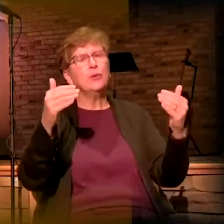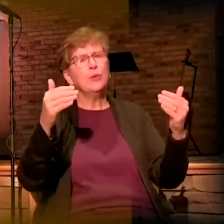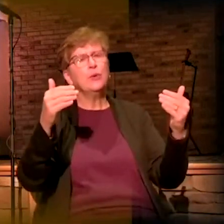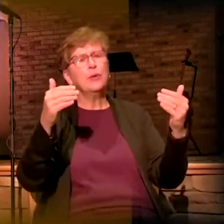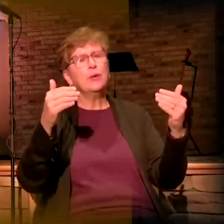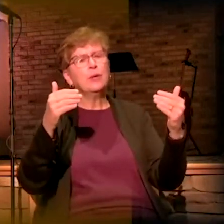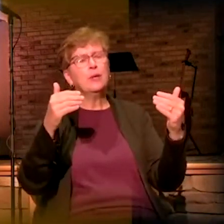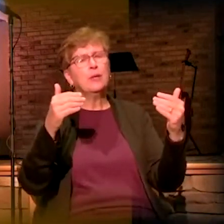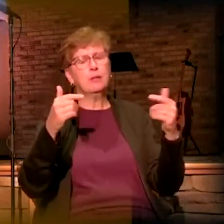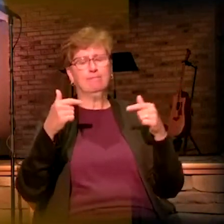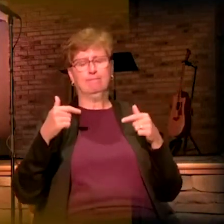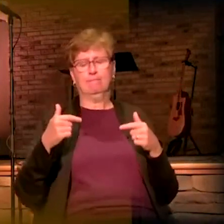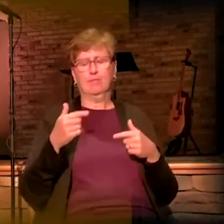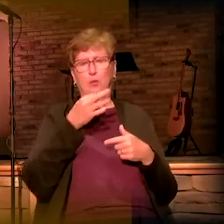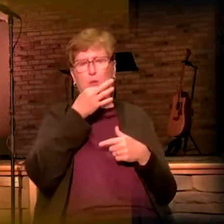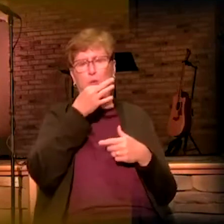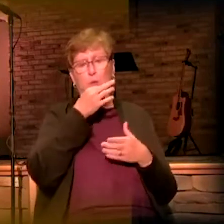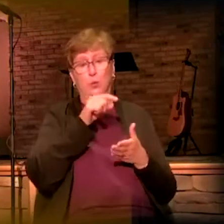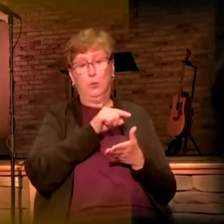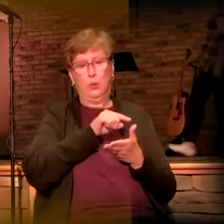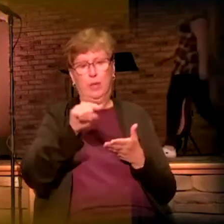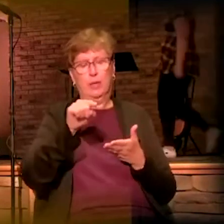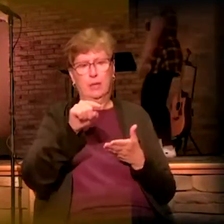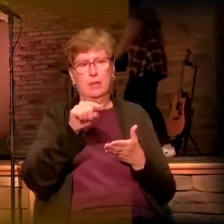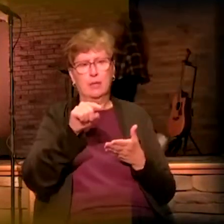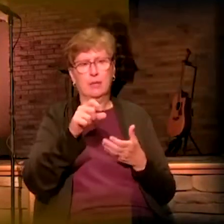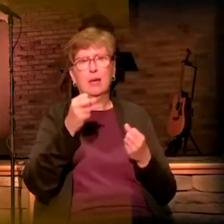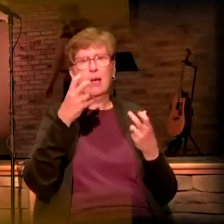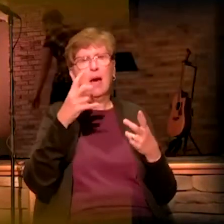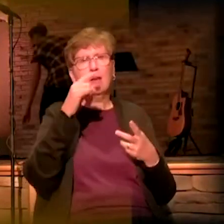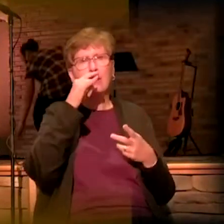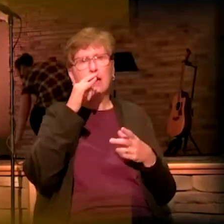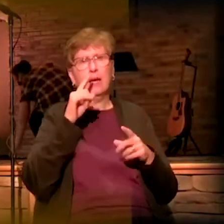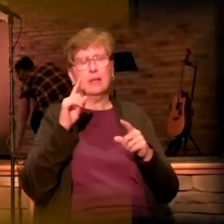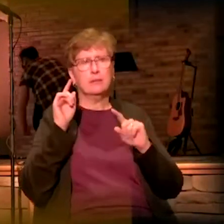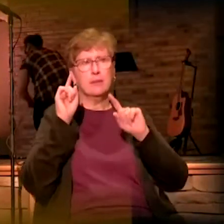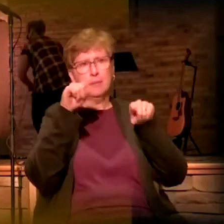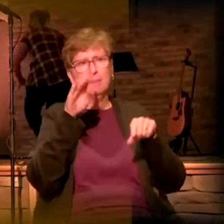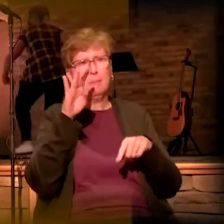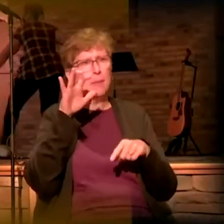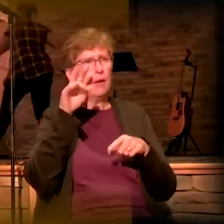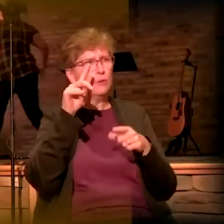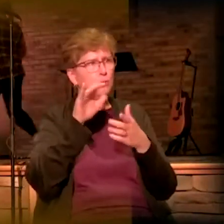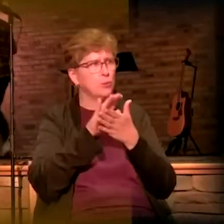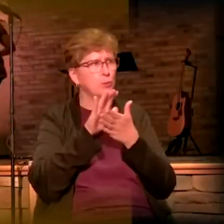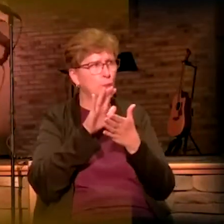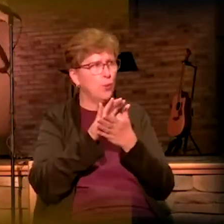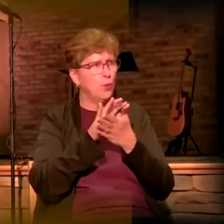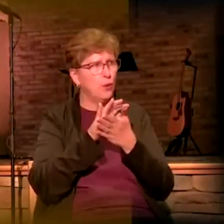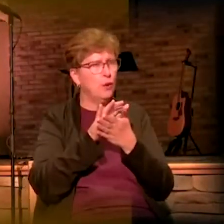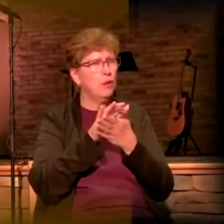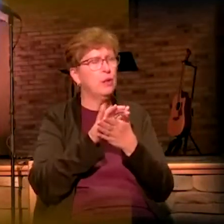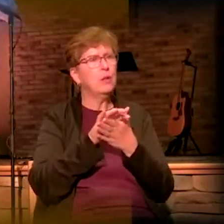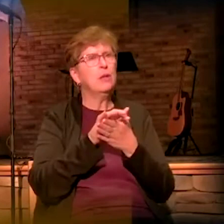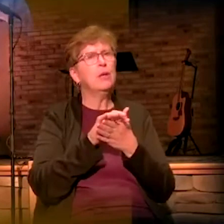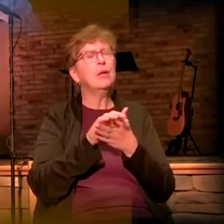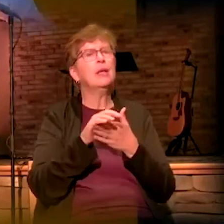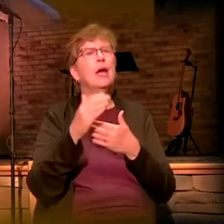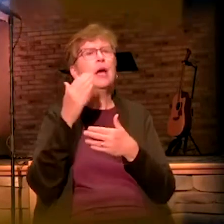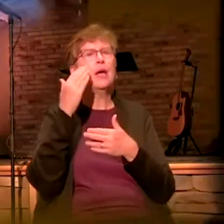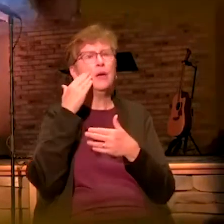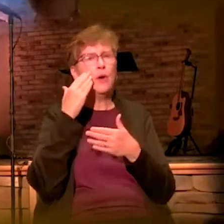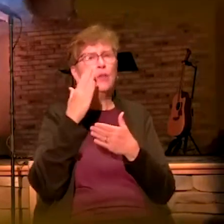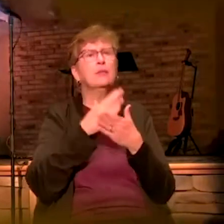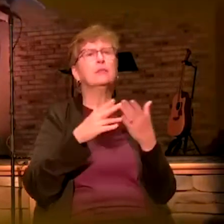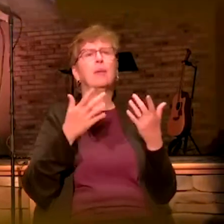this upcoming week, I know that there are a lot of kids that are going to be returning to school, and I know that there are some have